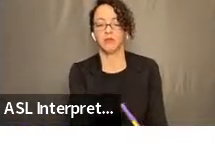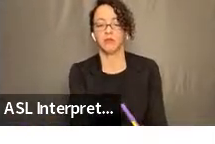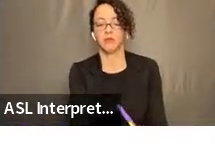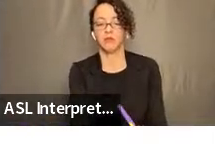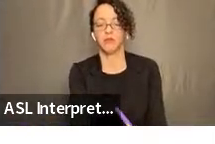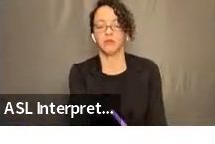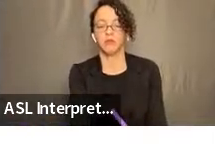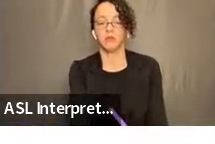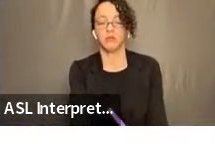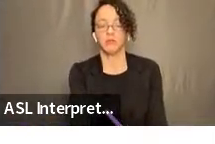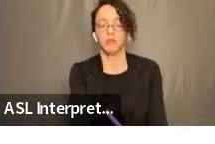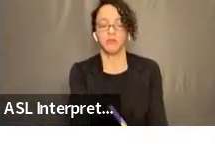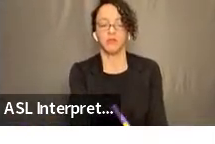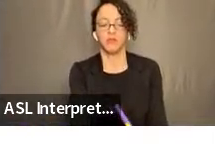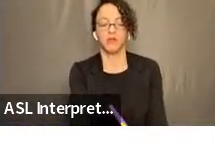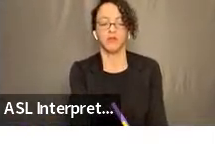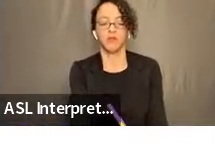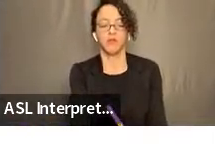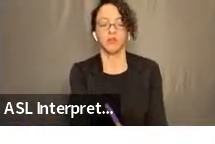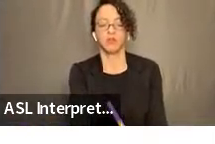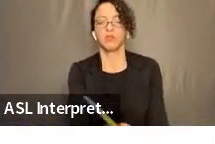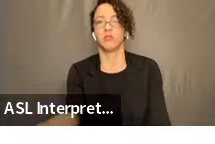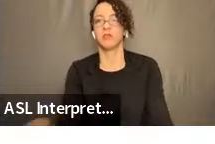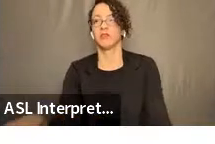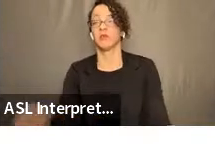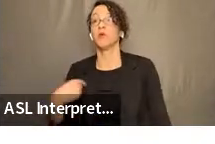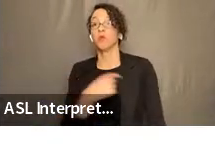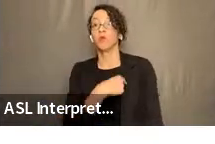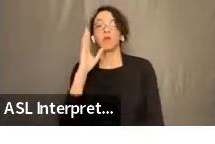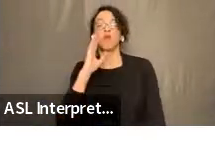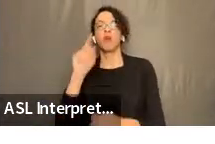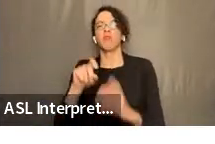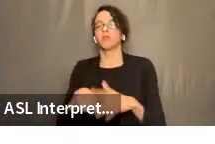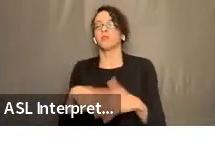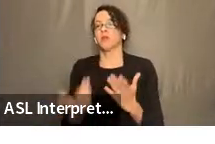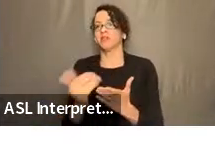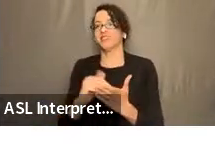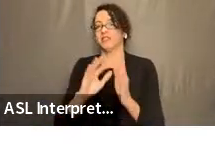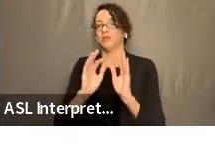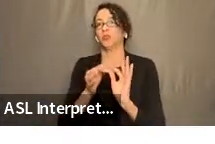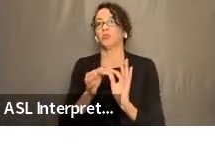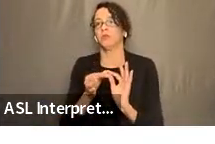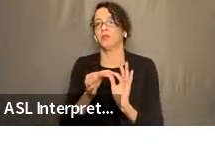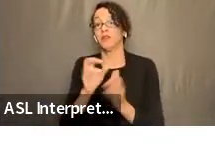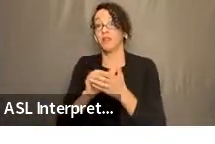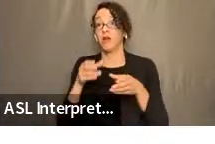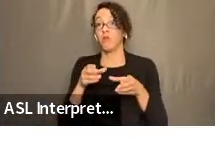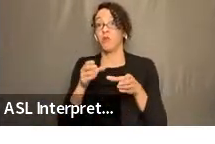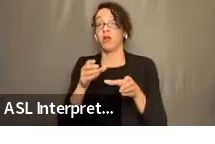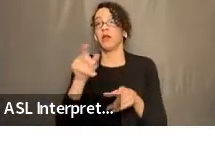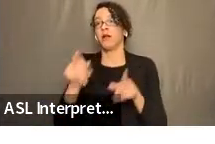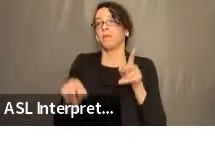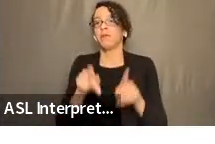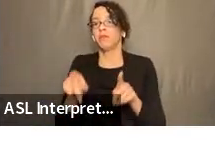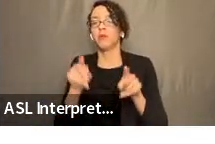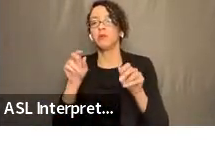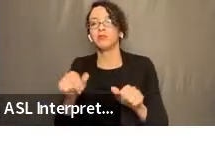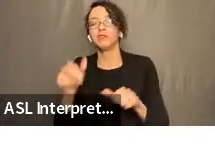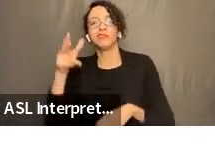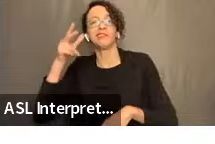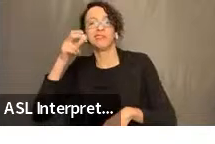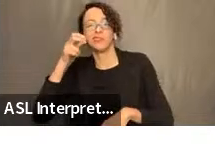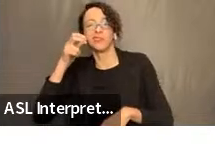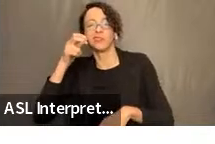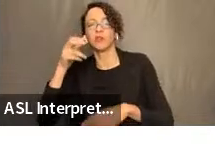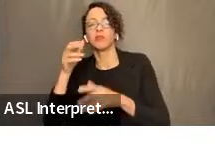Maylene, we're going to have to restart the interpretation so that folks can hear the instructions